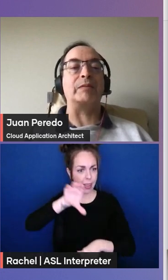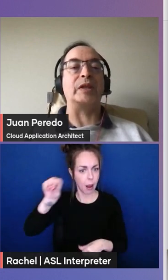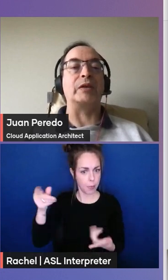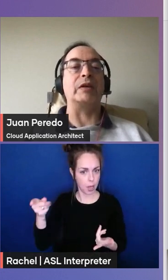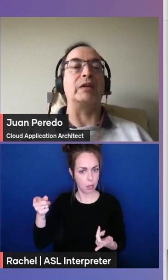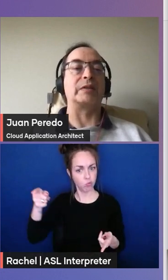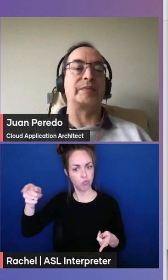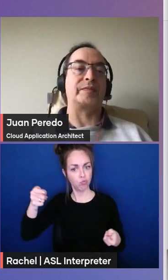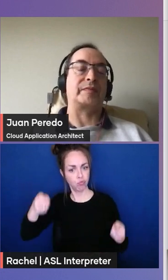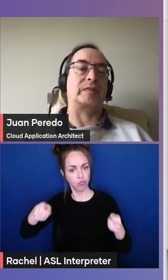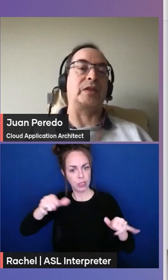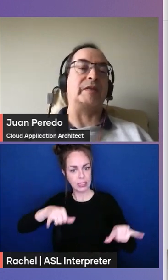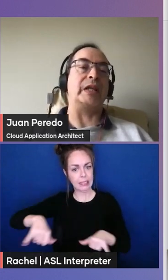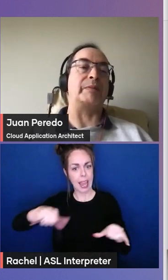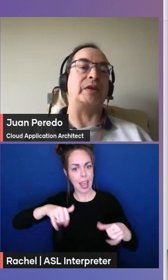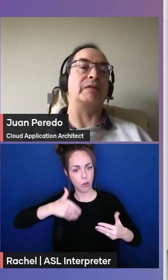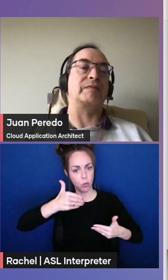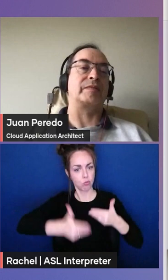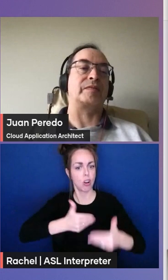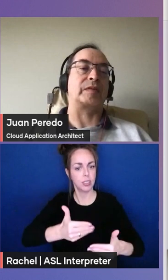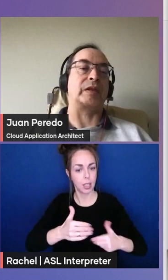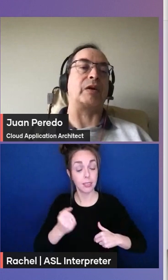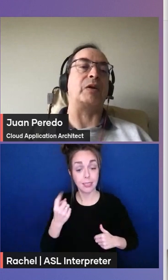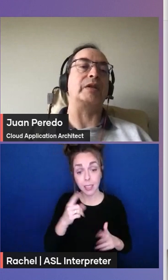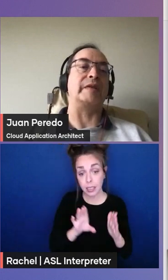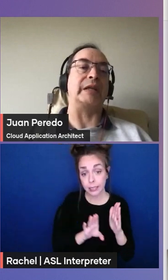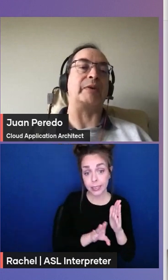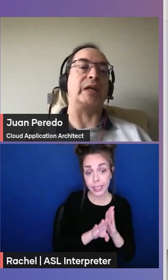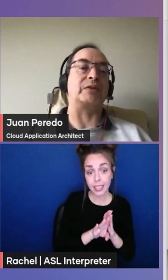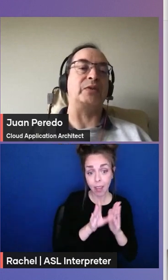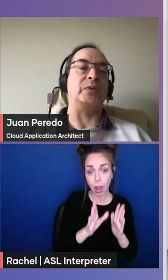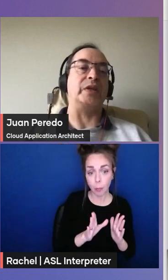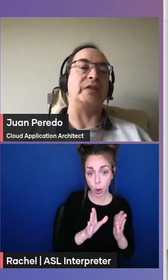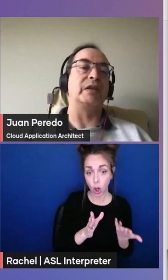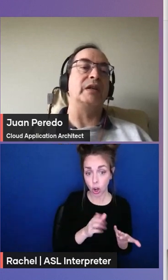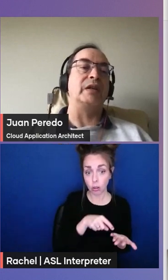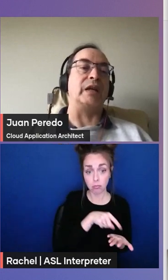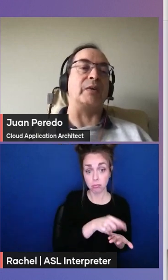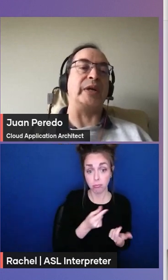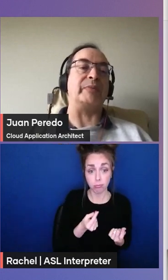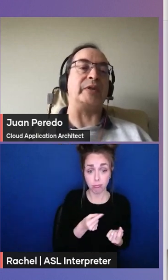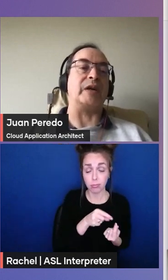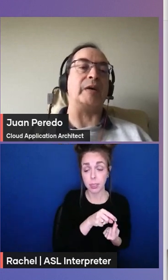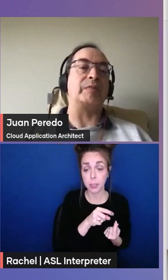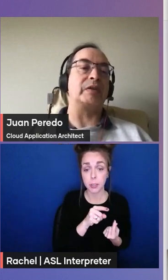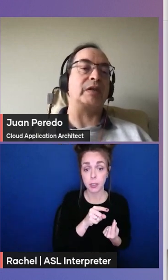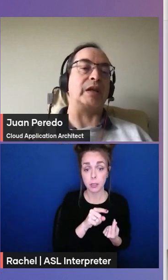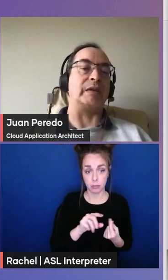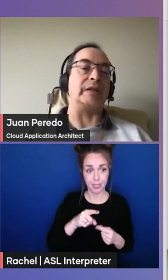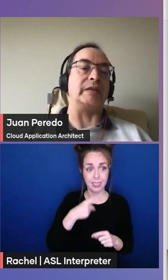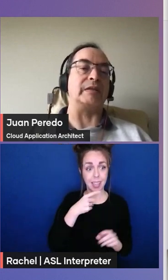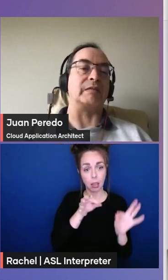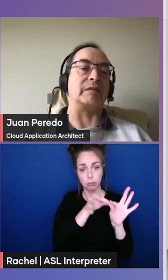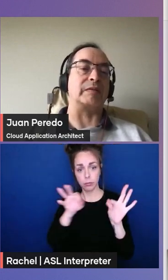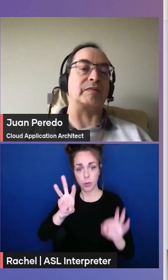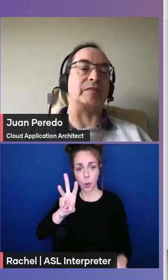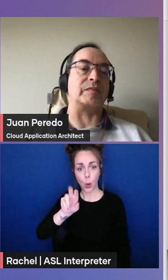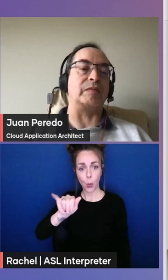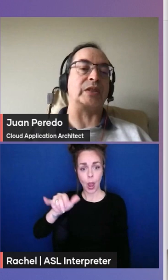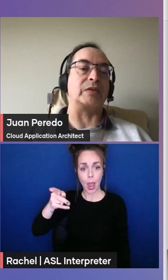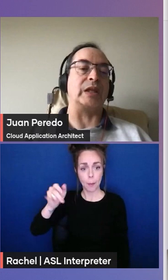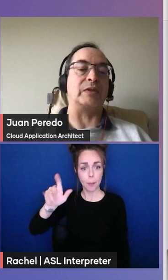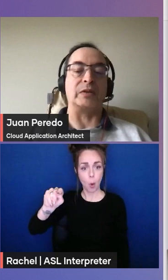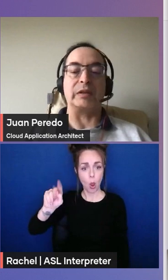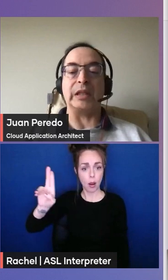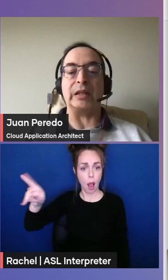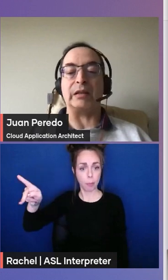right? Because the developer, all the developer has to do is waypoint up and make